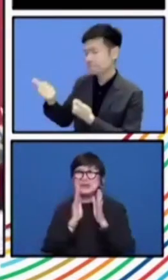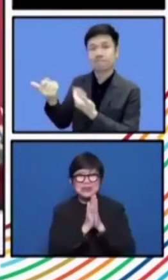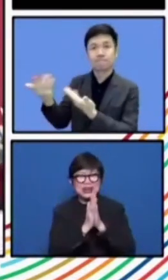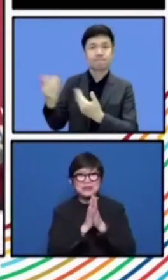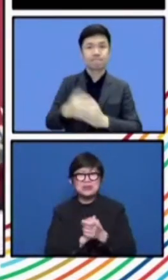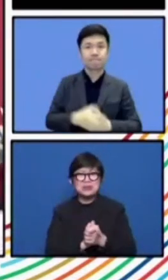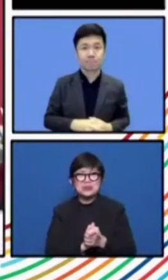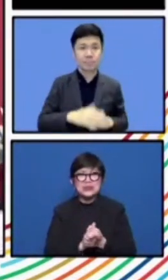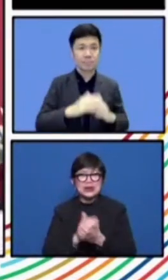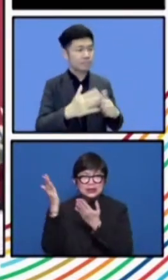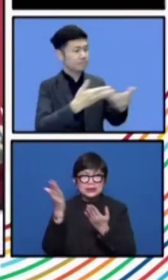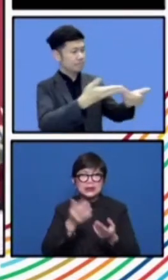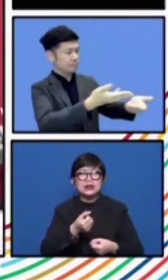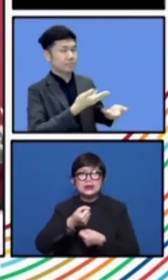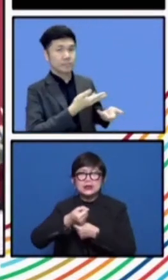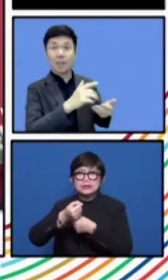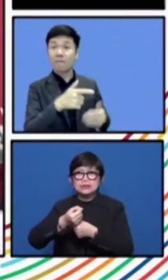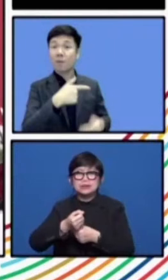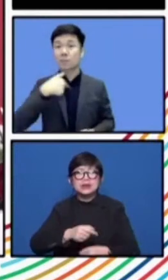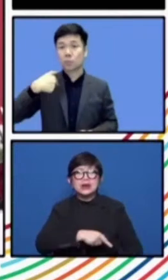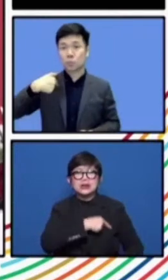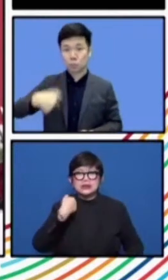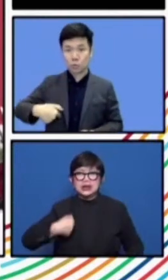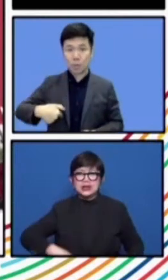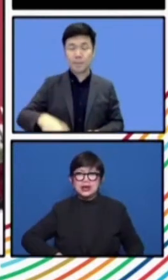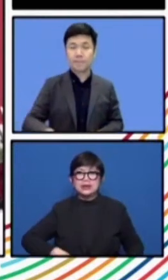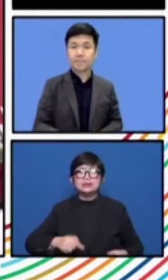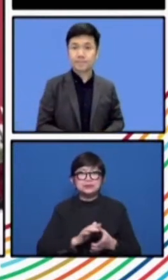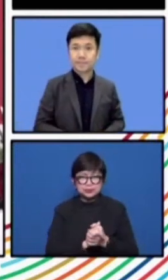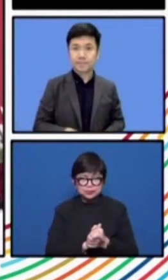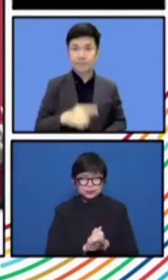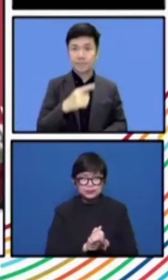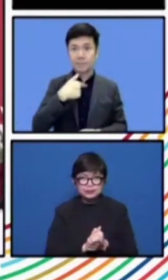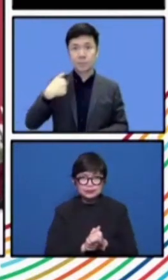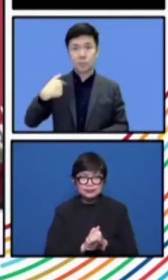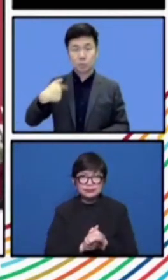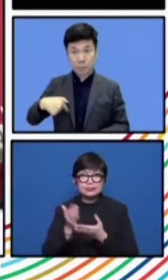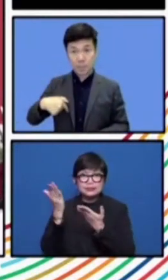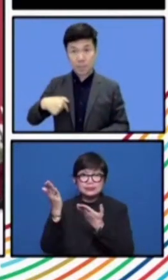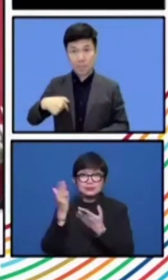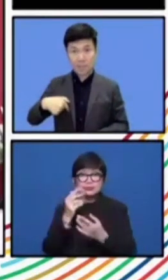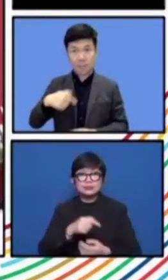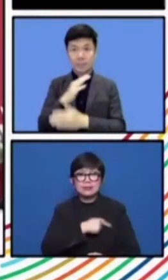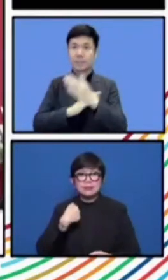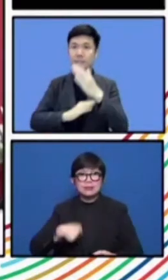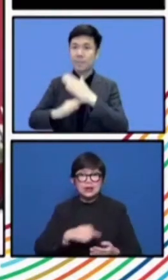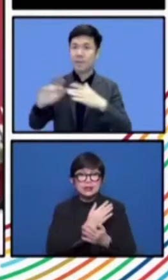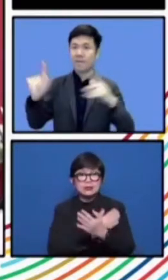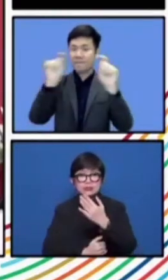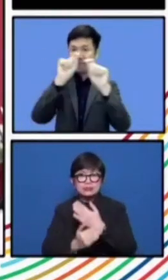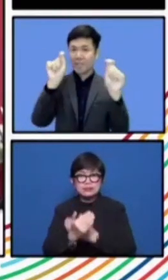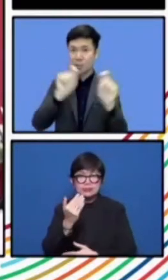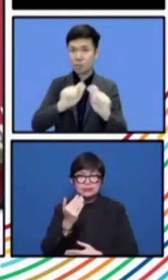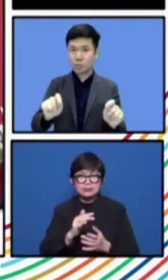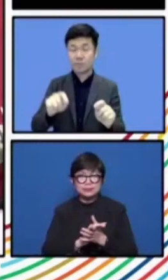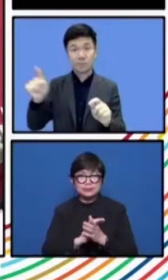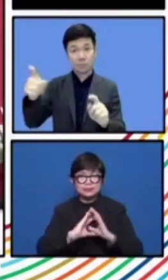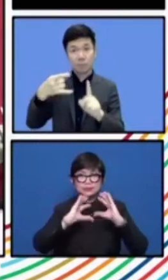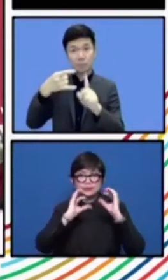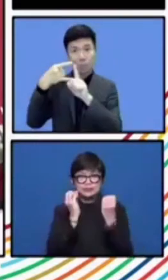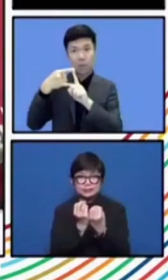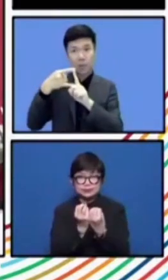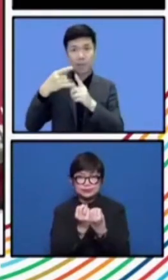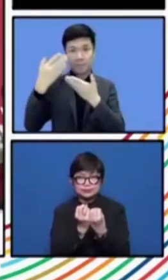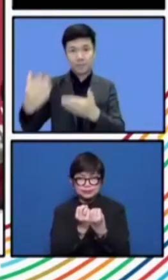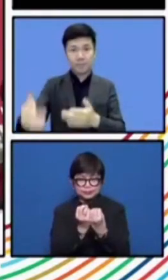to the delegate from China from China disabled persons Federation will be joining us online you